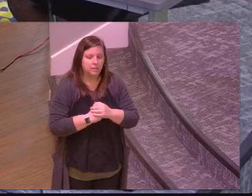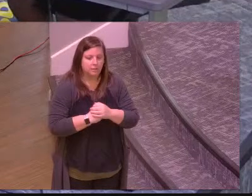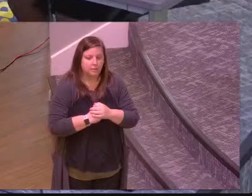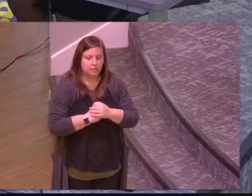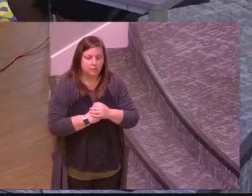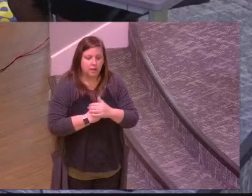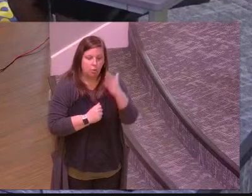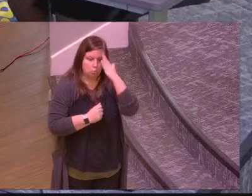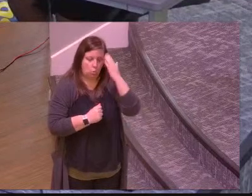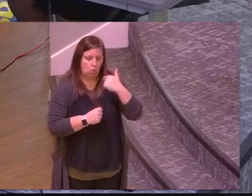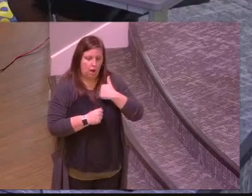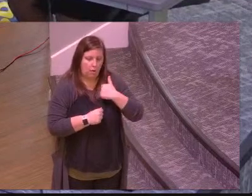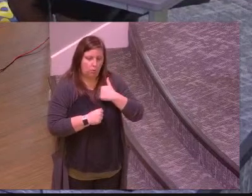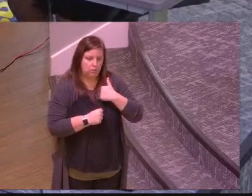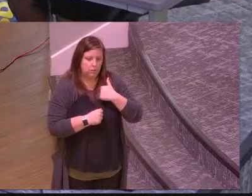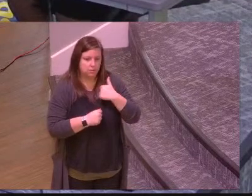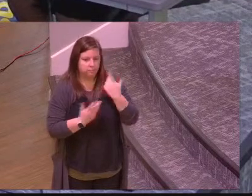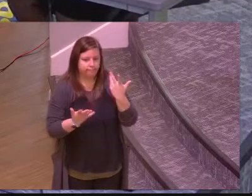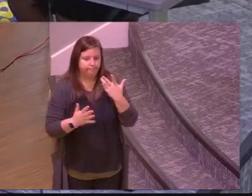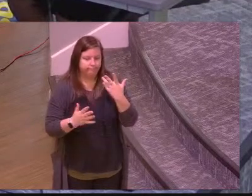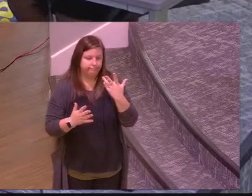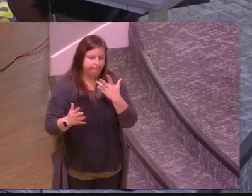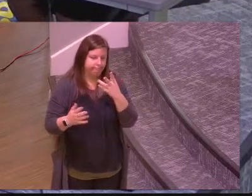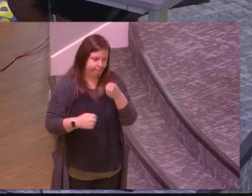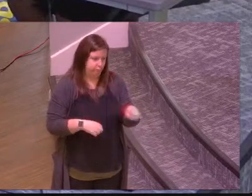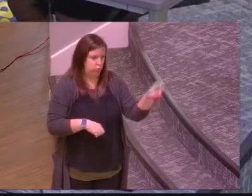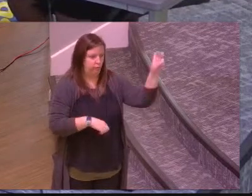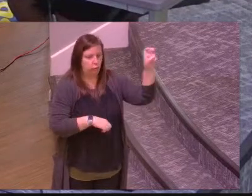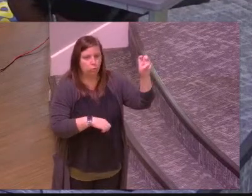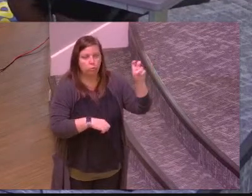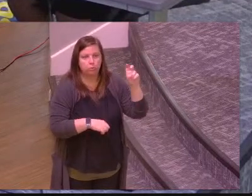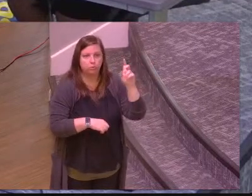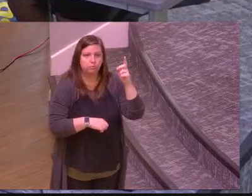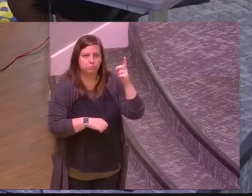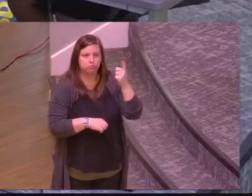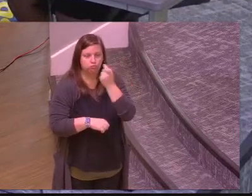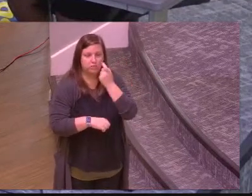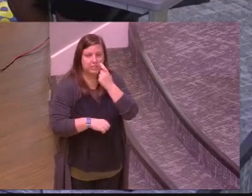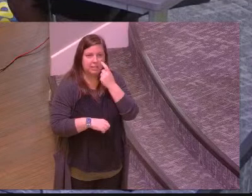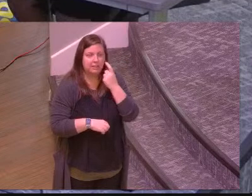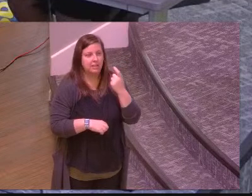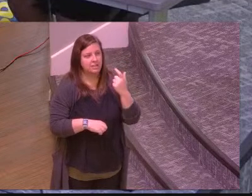really trying to find that balance. So I appreciate everyone letting me know if I